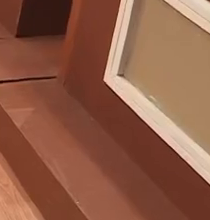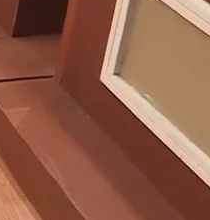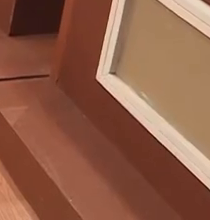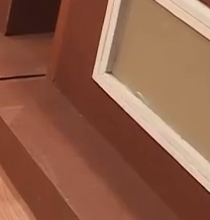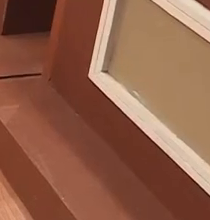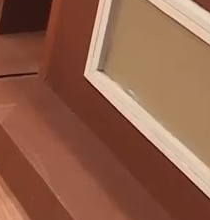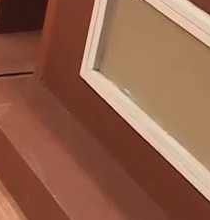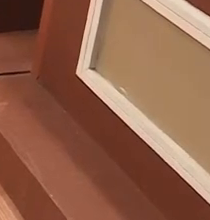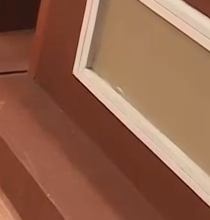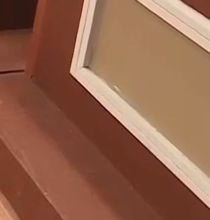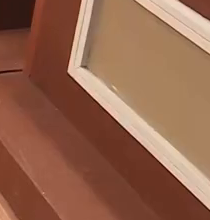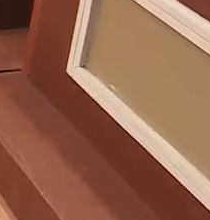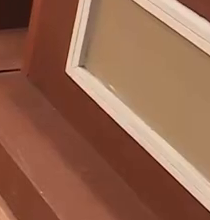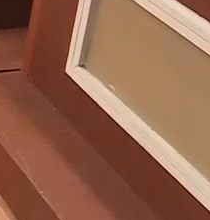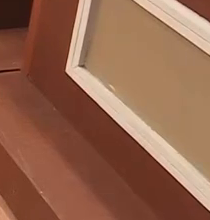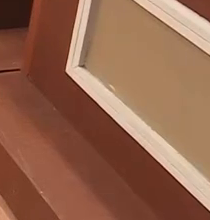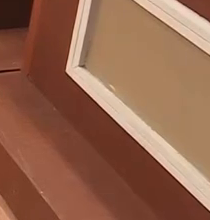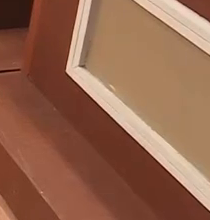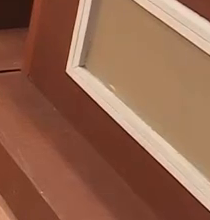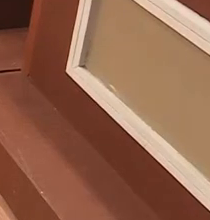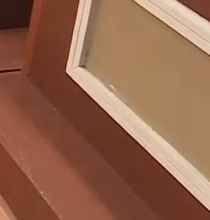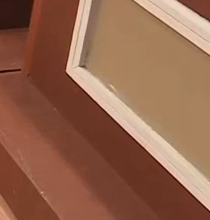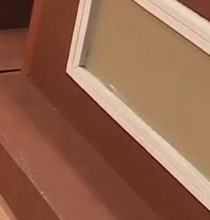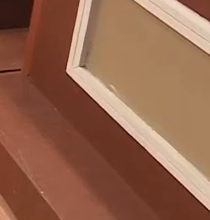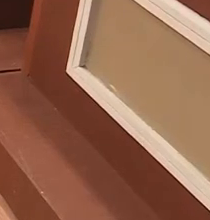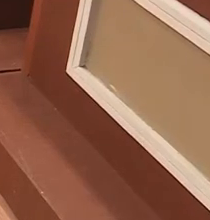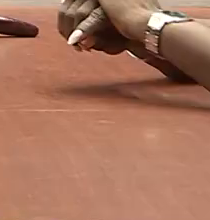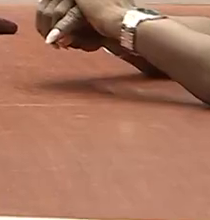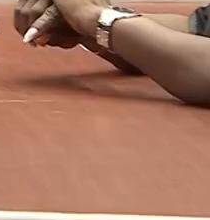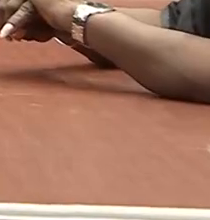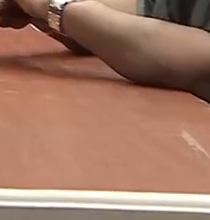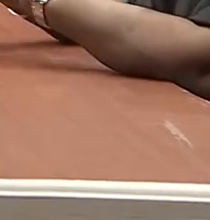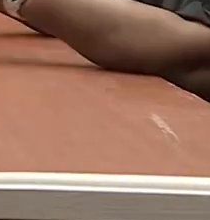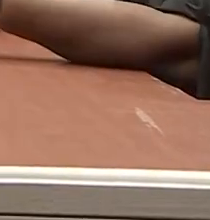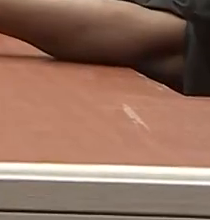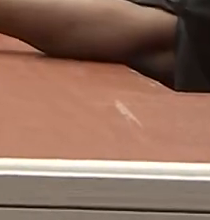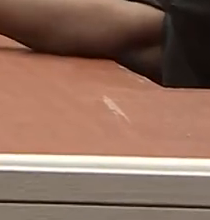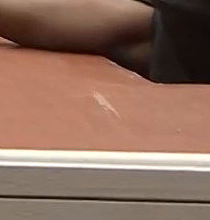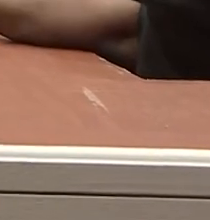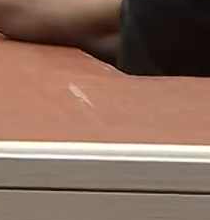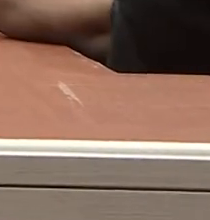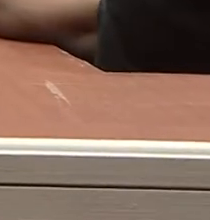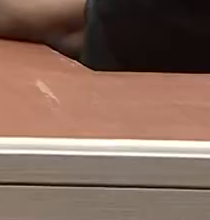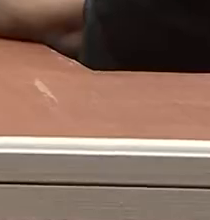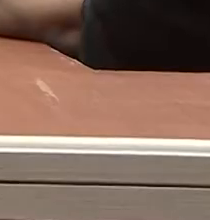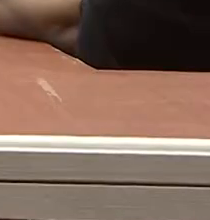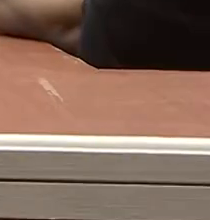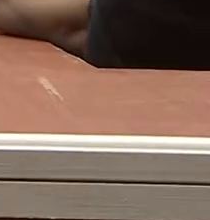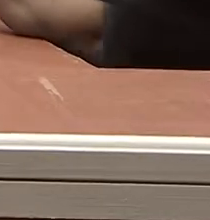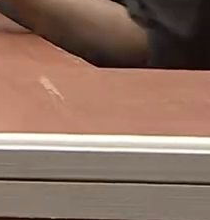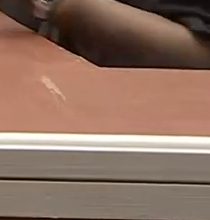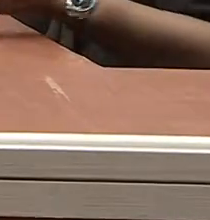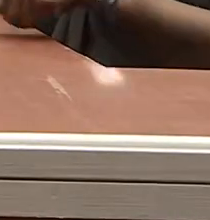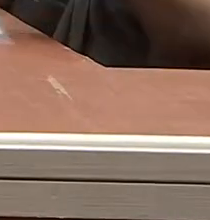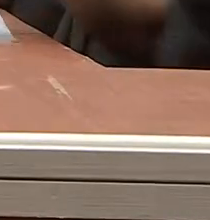Your Honor, this case is between Chinenye Uzoma and Ikechukwu. Thank you.